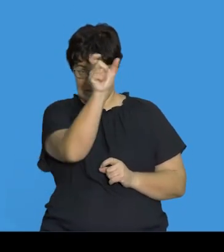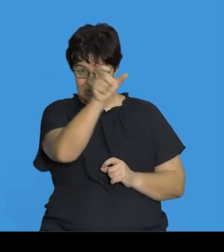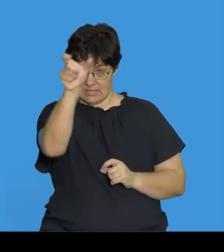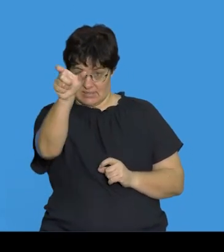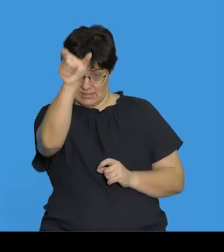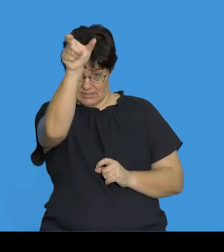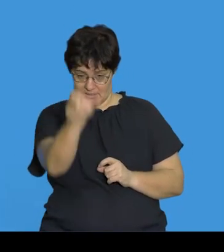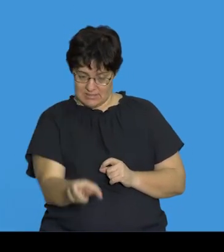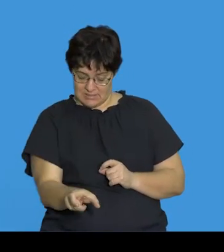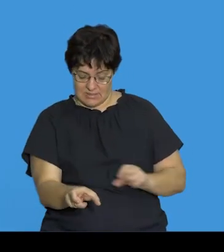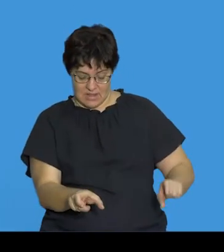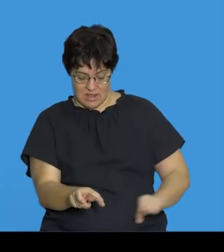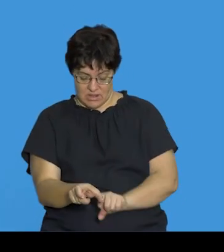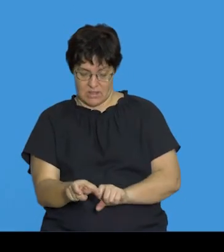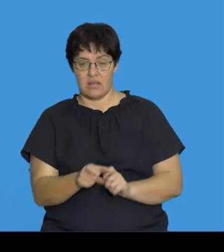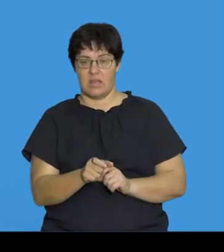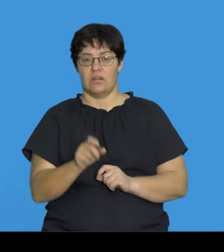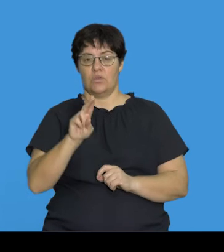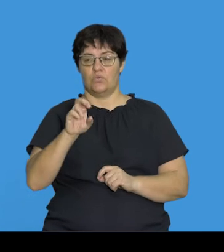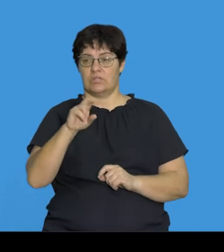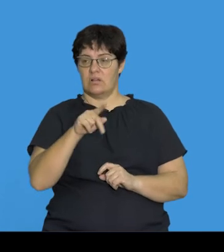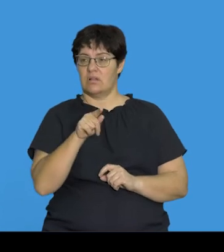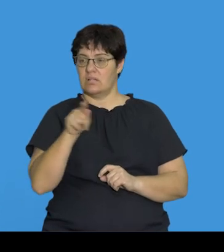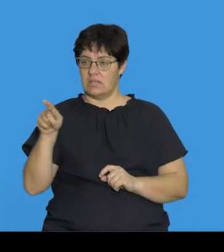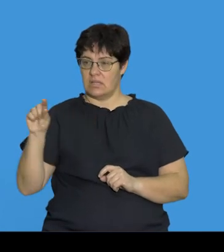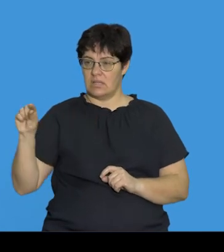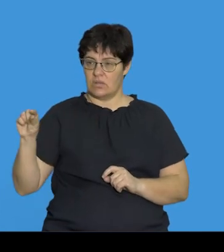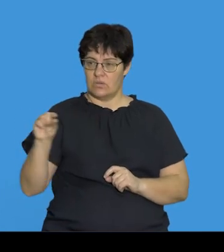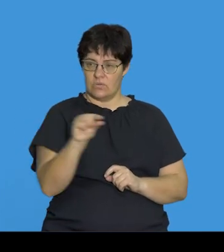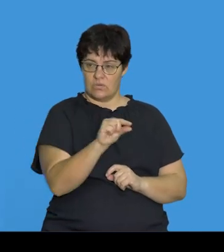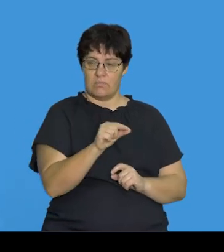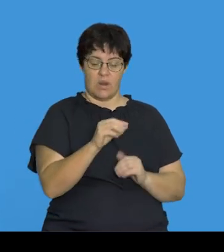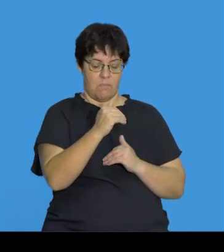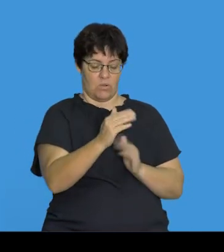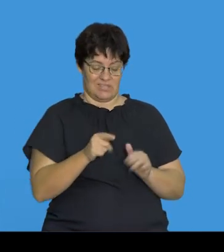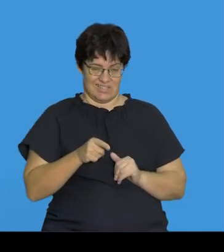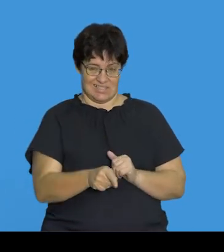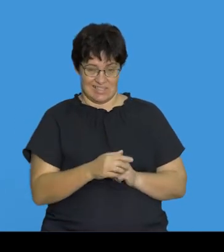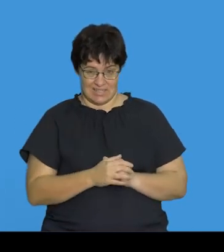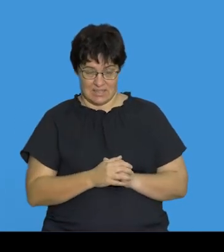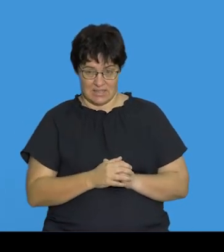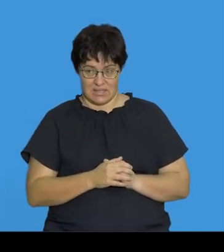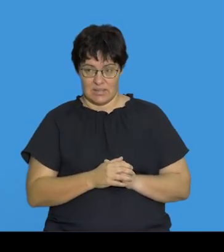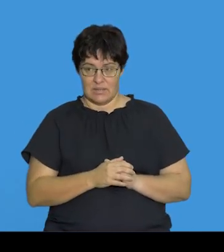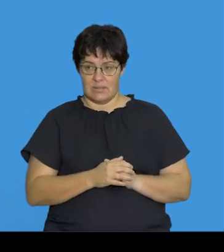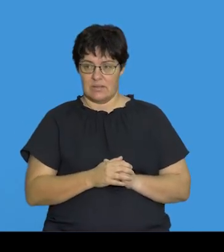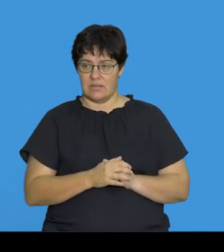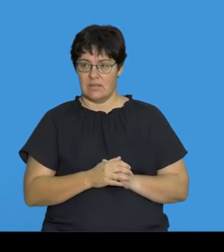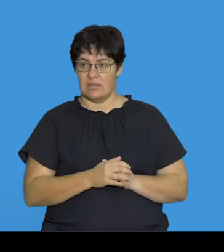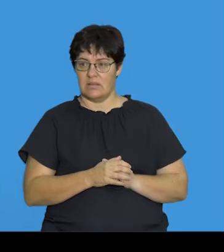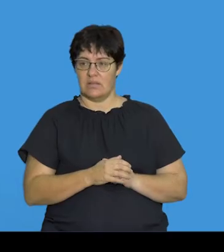this column. And the third base is uracil, so it's going to be in this box. We've got to